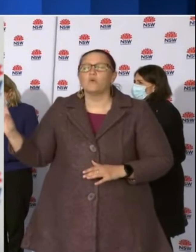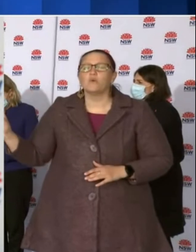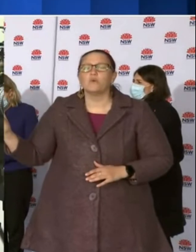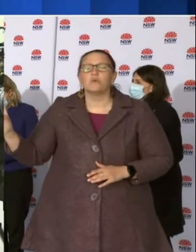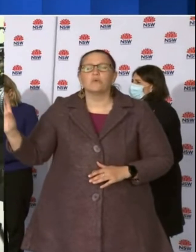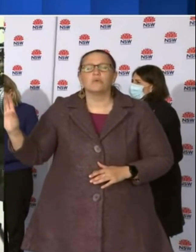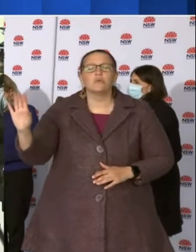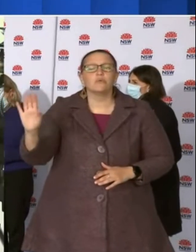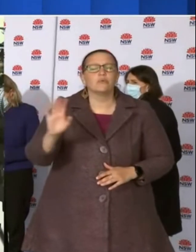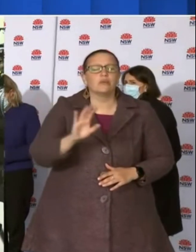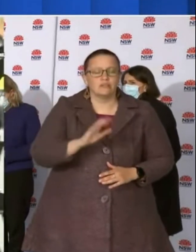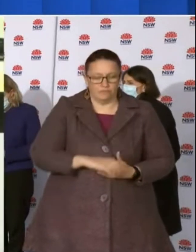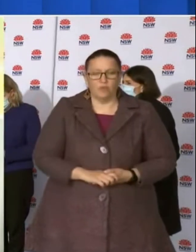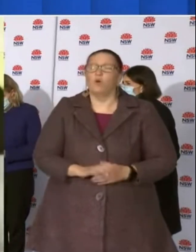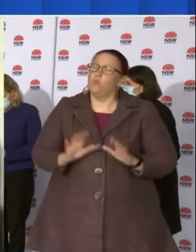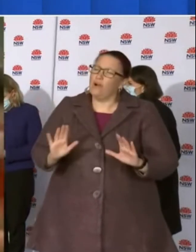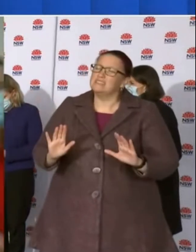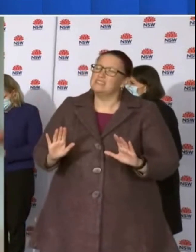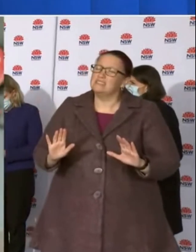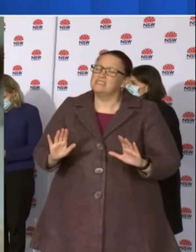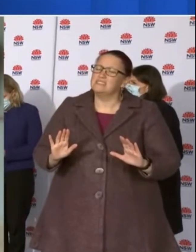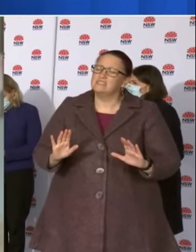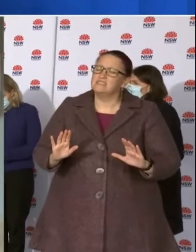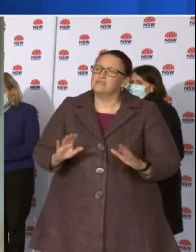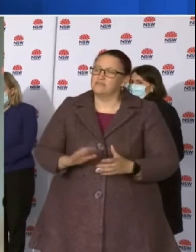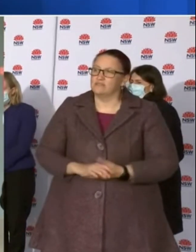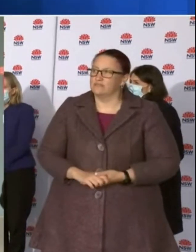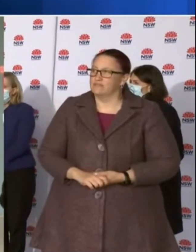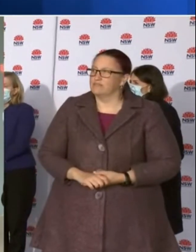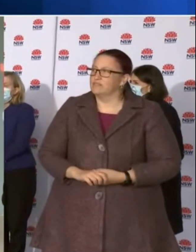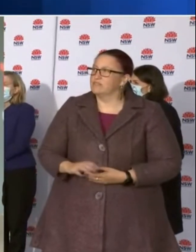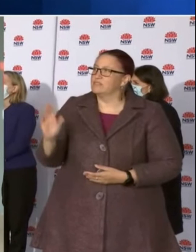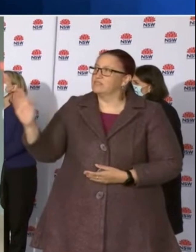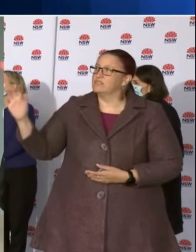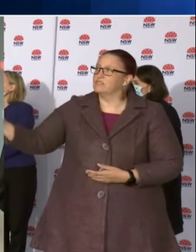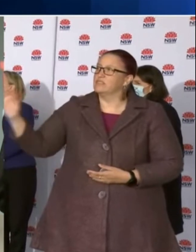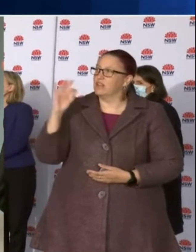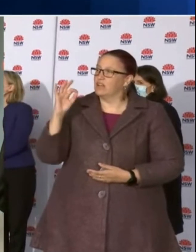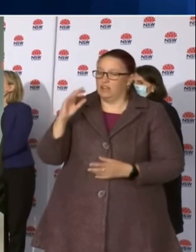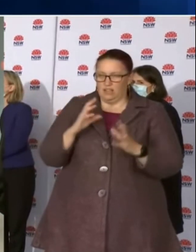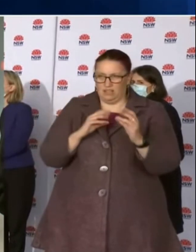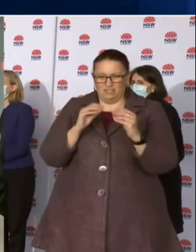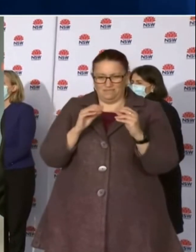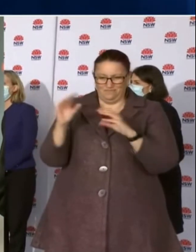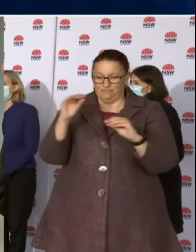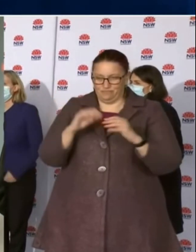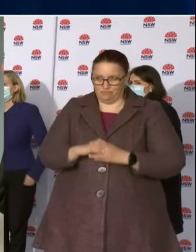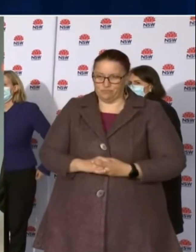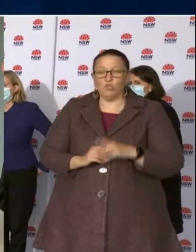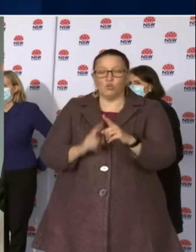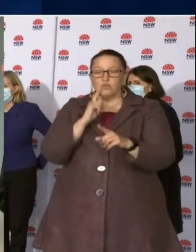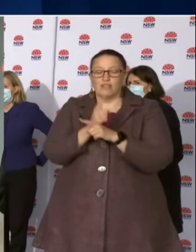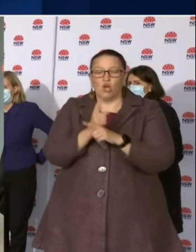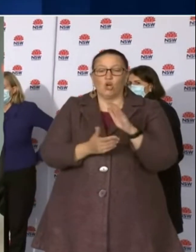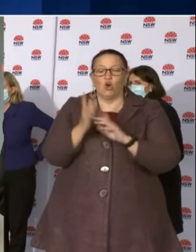first. Sarah, no, hang on, Sarah first. The $10,000 fine not allowing the $10,000. You mentioned go hard.